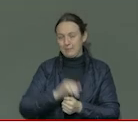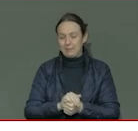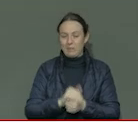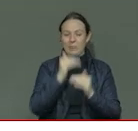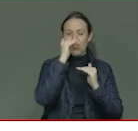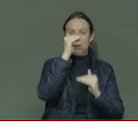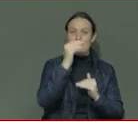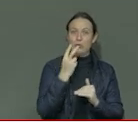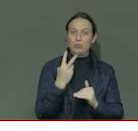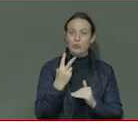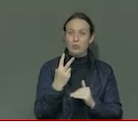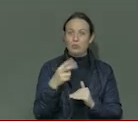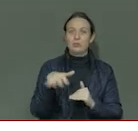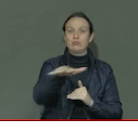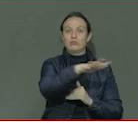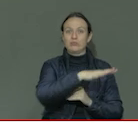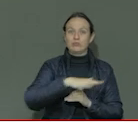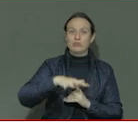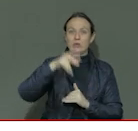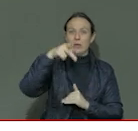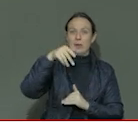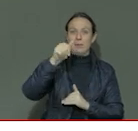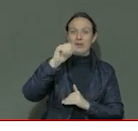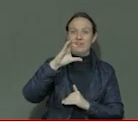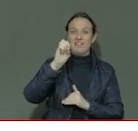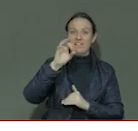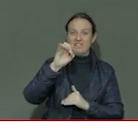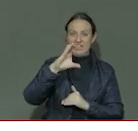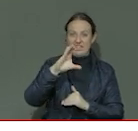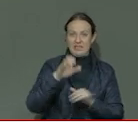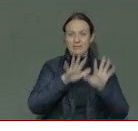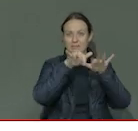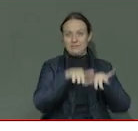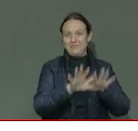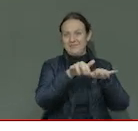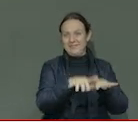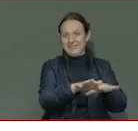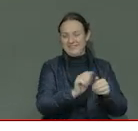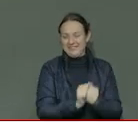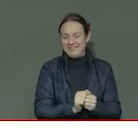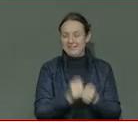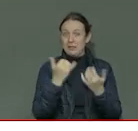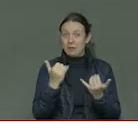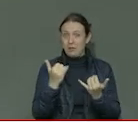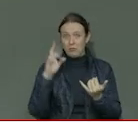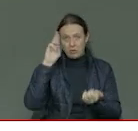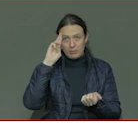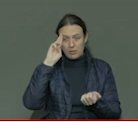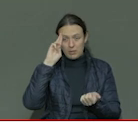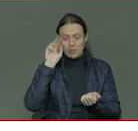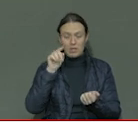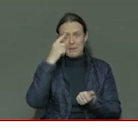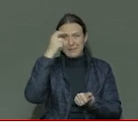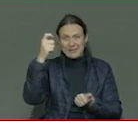2, the Pacific Ocean. Now, remember I started with, is it easy for us to believe that a boy